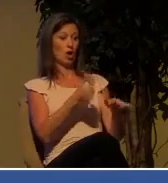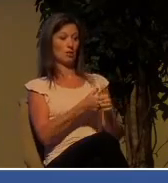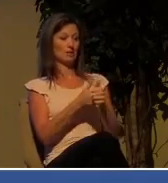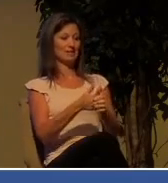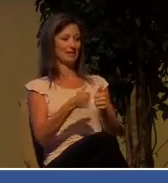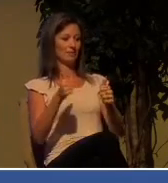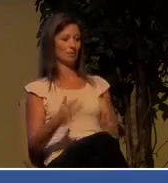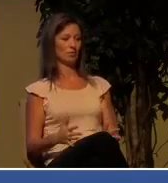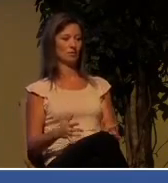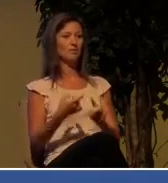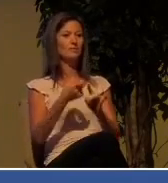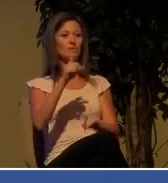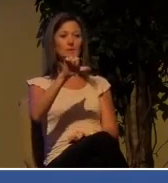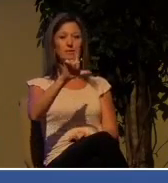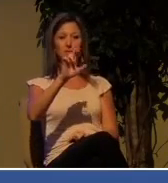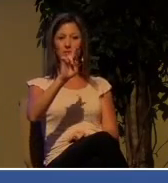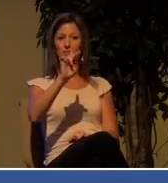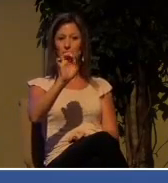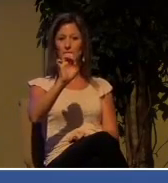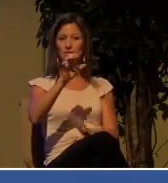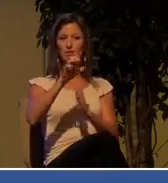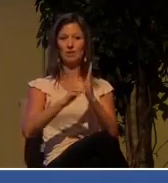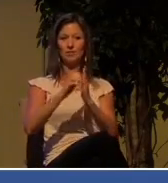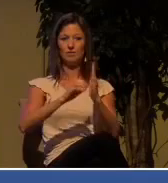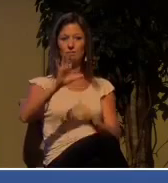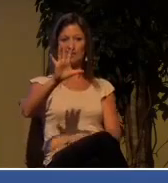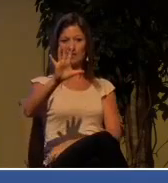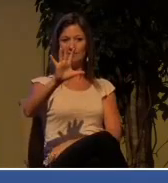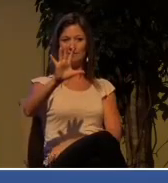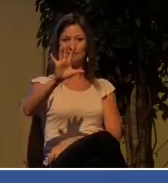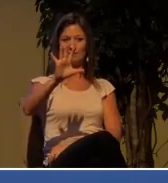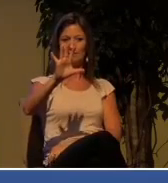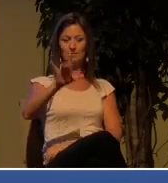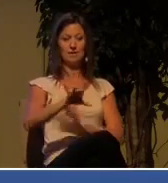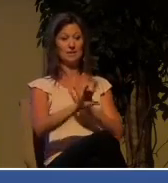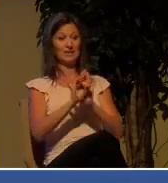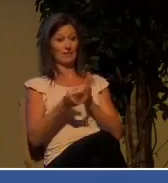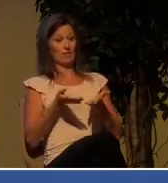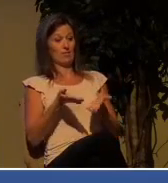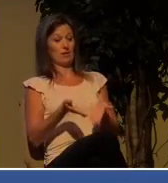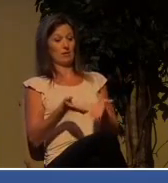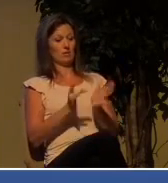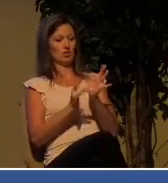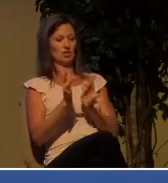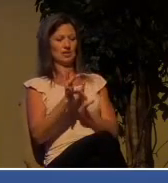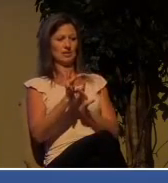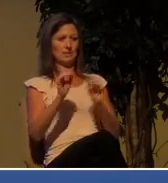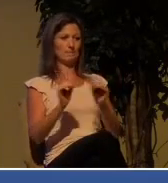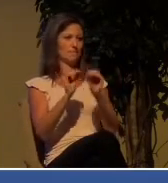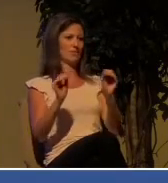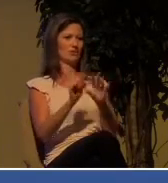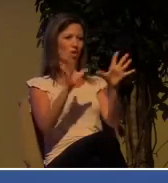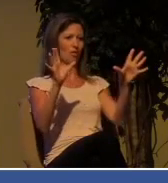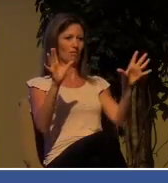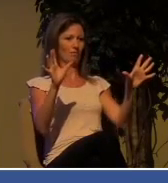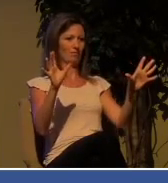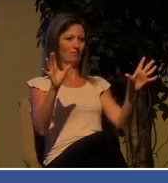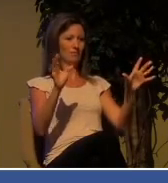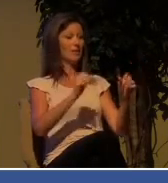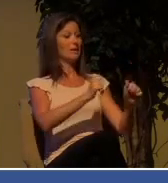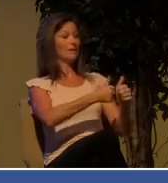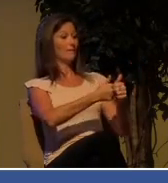5. There we discover that Jesus did a miracle. The disciples had been out